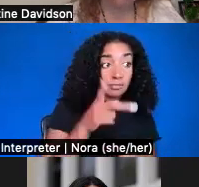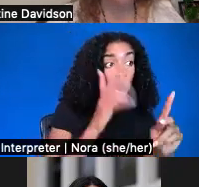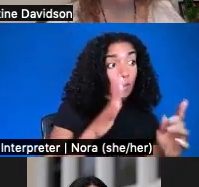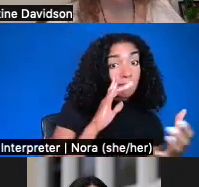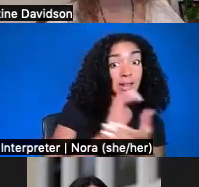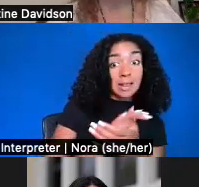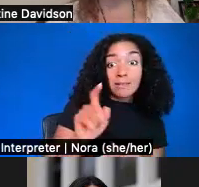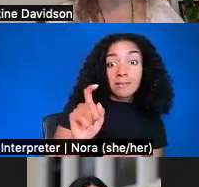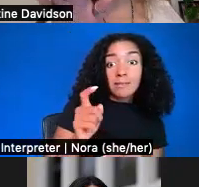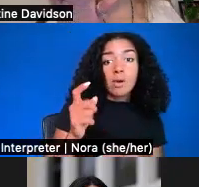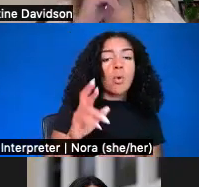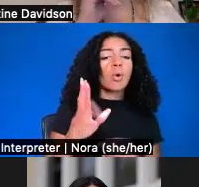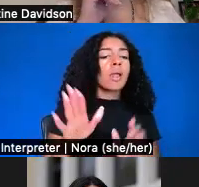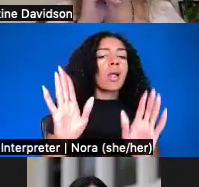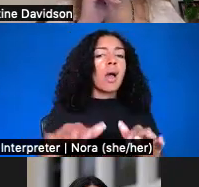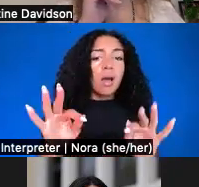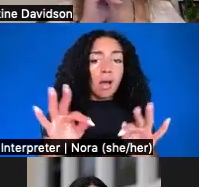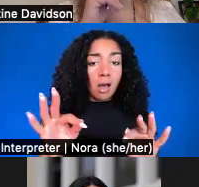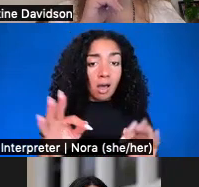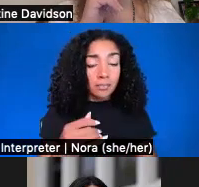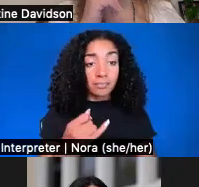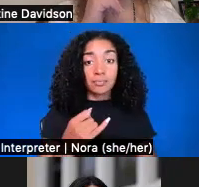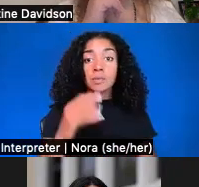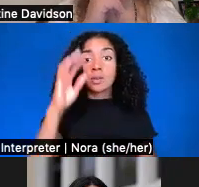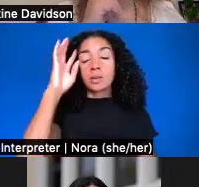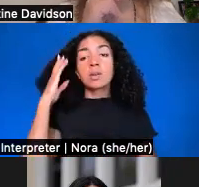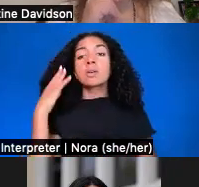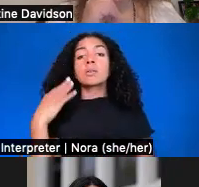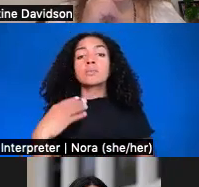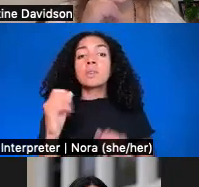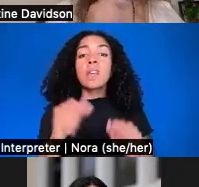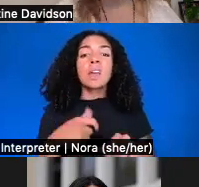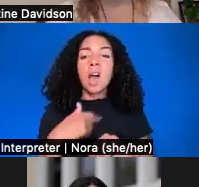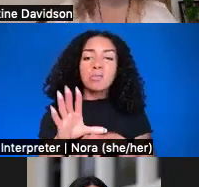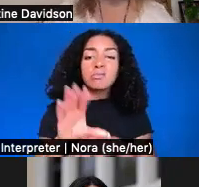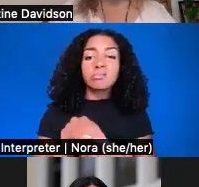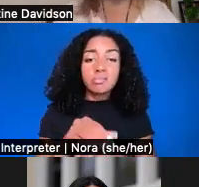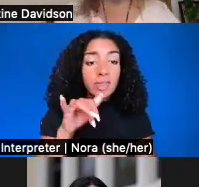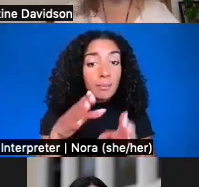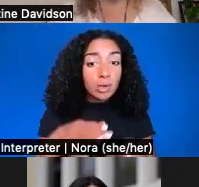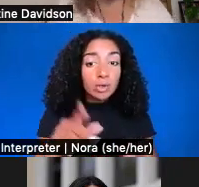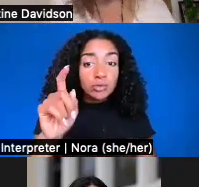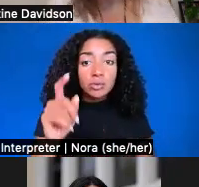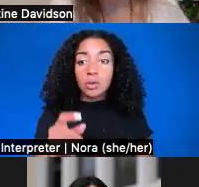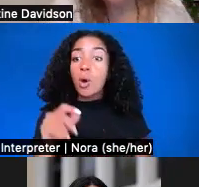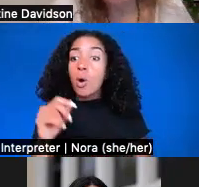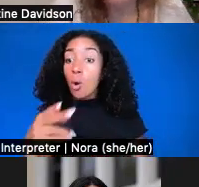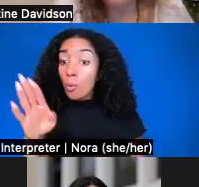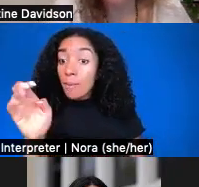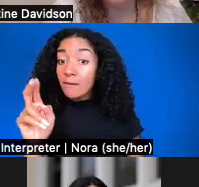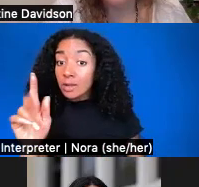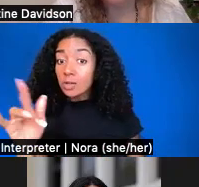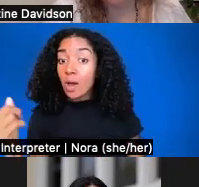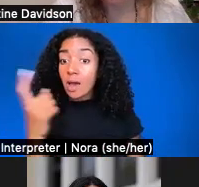Can I break them down? I mean, somebody had posted it earlier. Oh, Beverly, what is gaslighting? Who wants to share